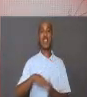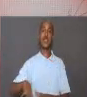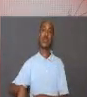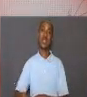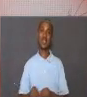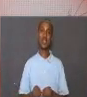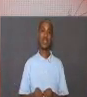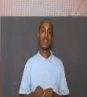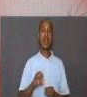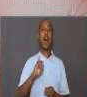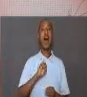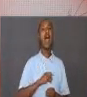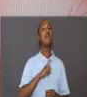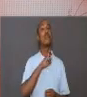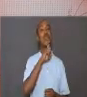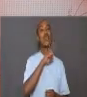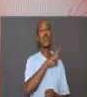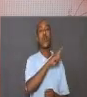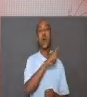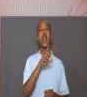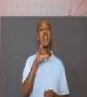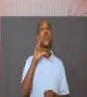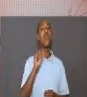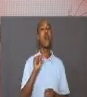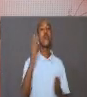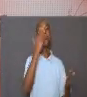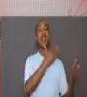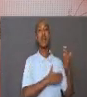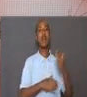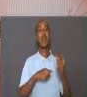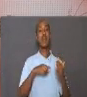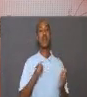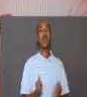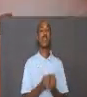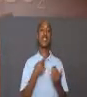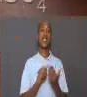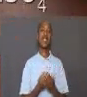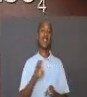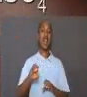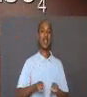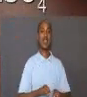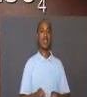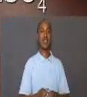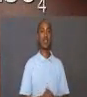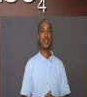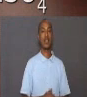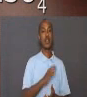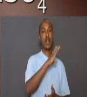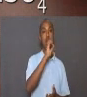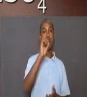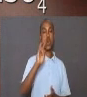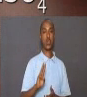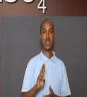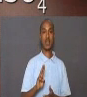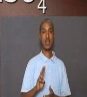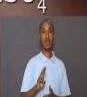Hello again, students. I am sure you had no trouble with this activity. If you wrote